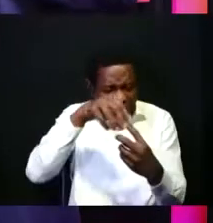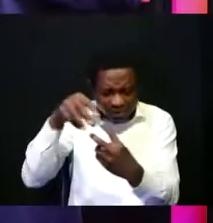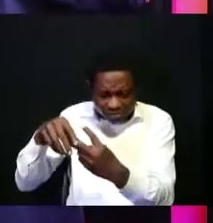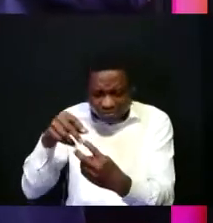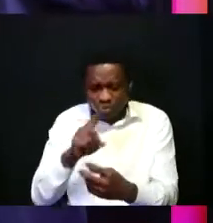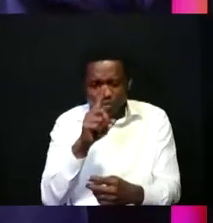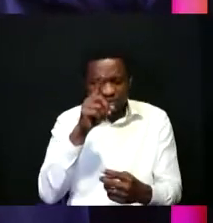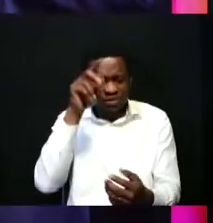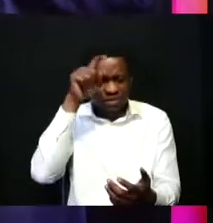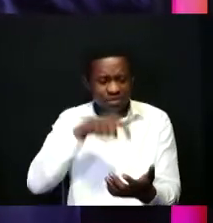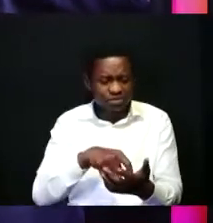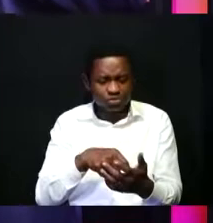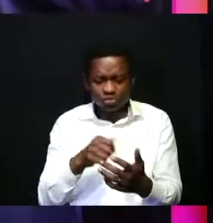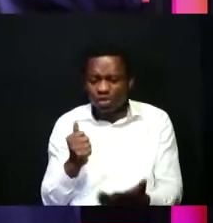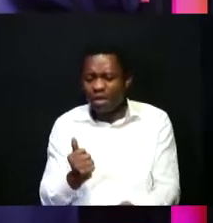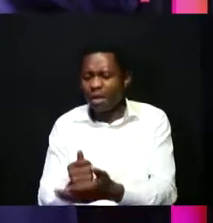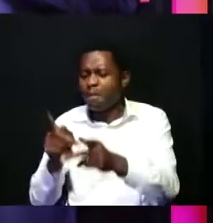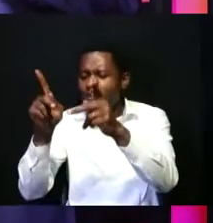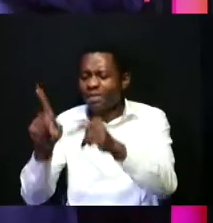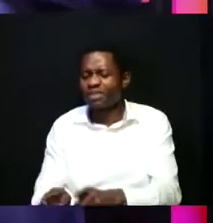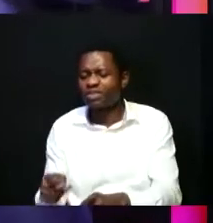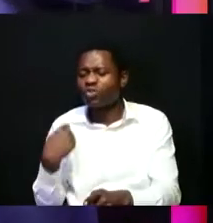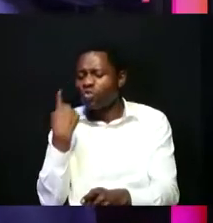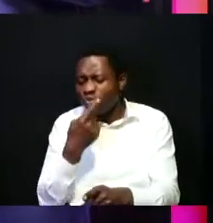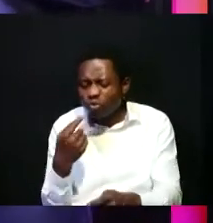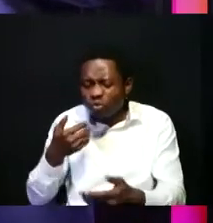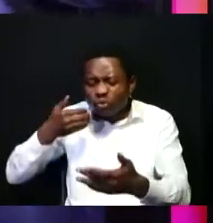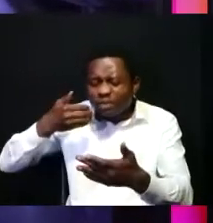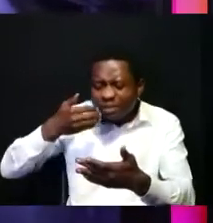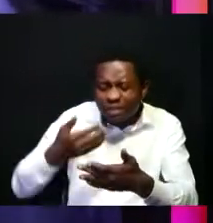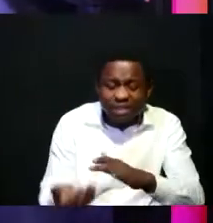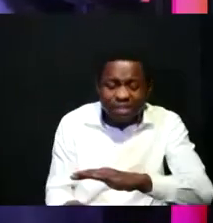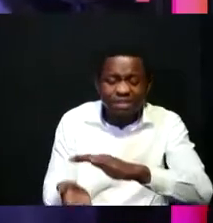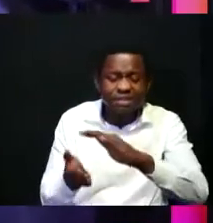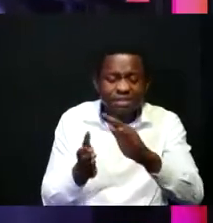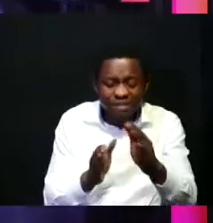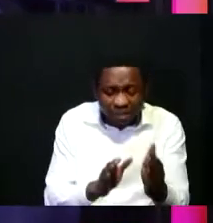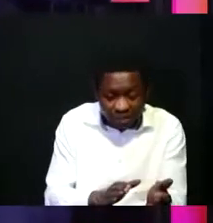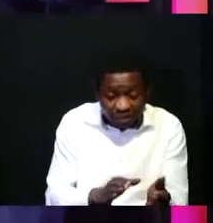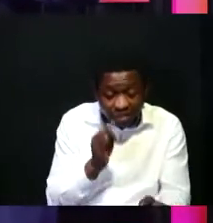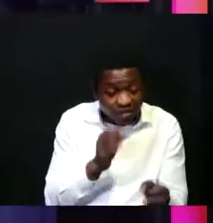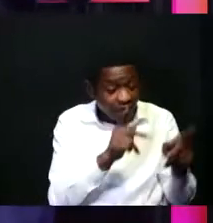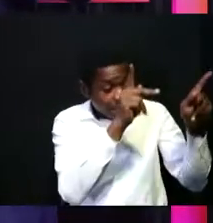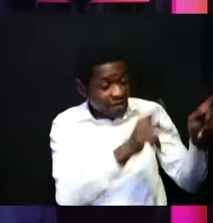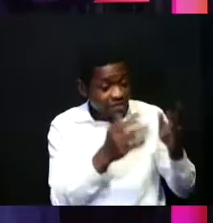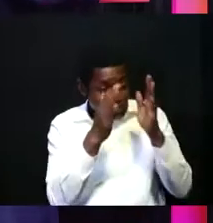one out of thousand people to intercede for this person who is almost being handed over to the angel